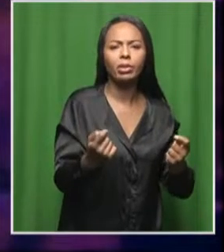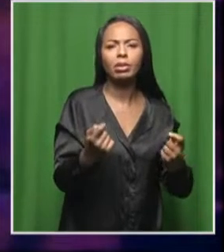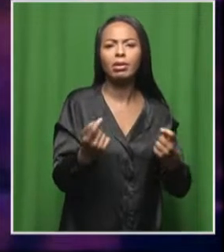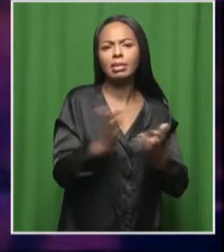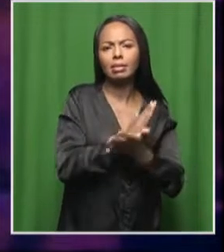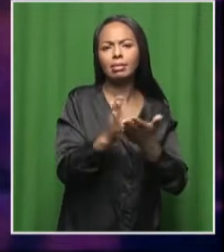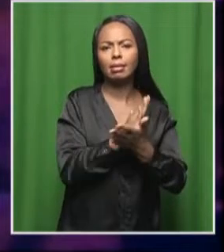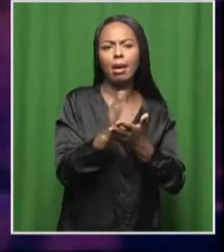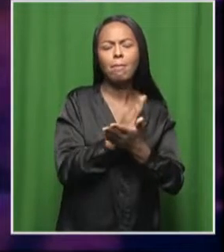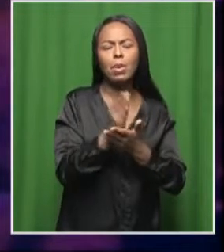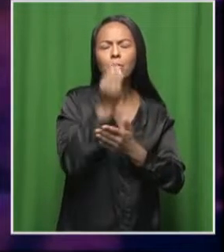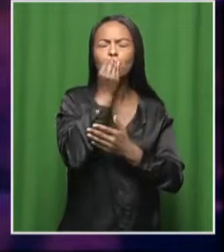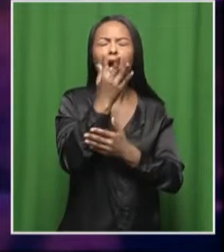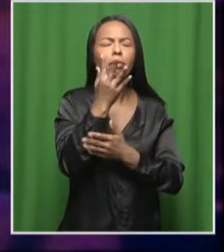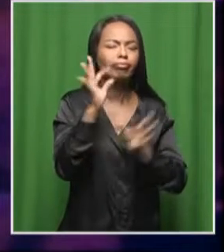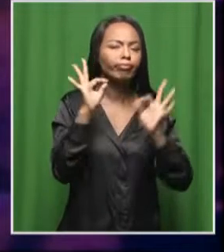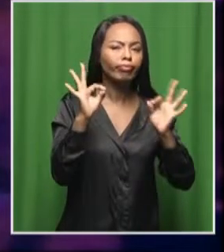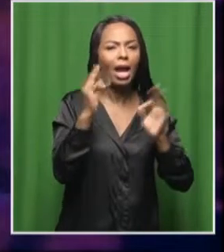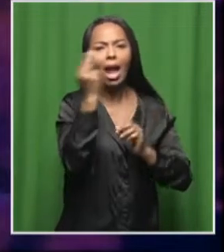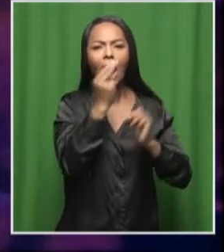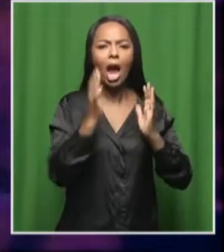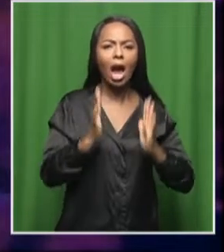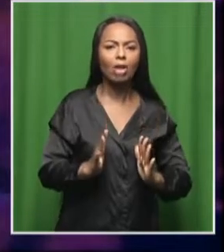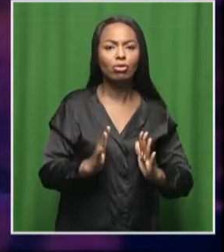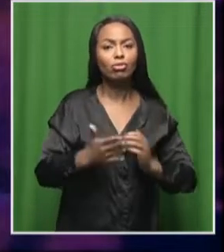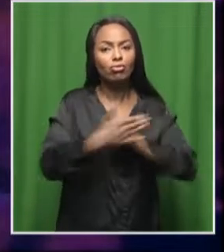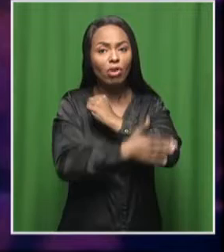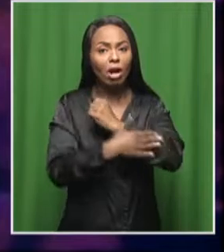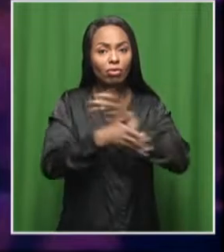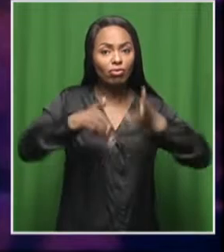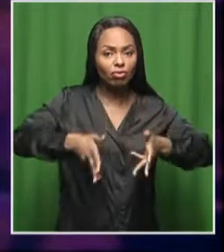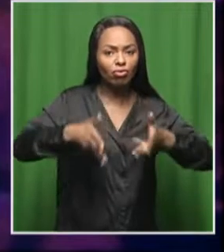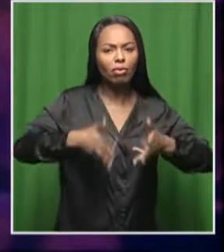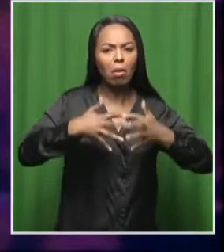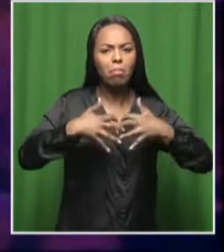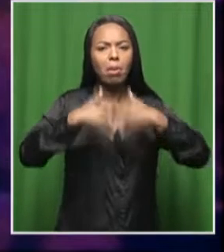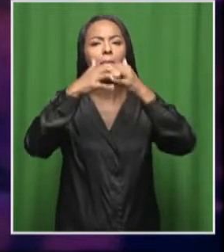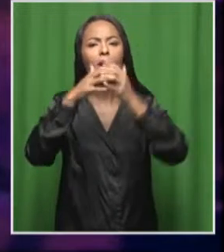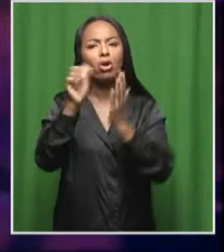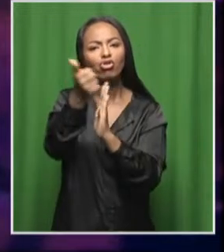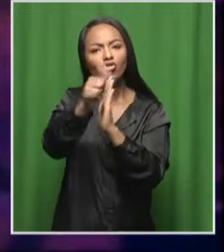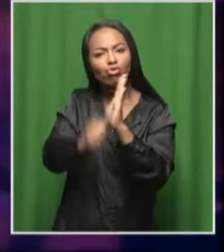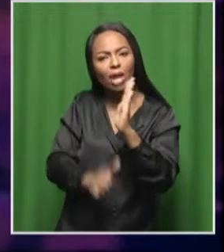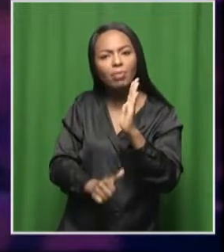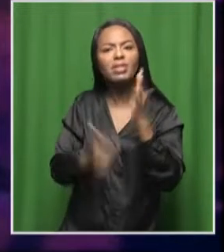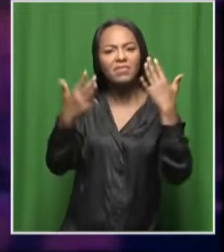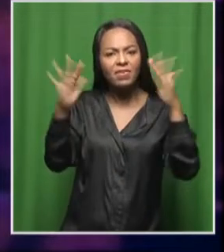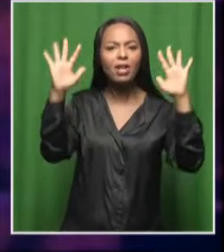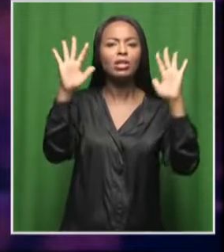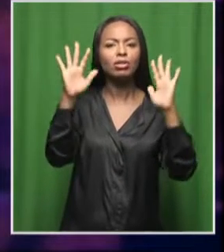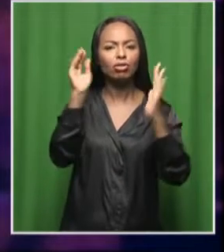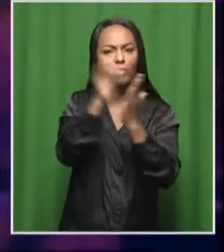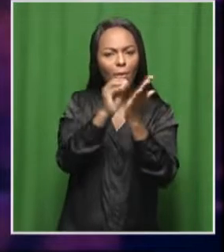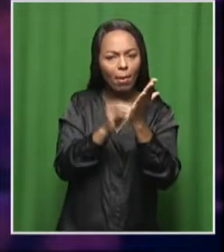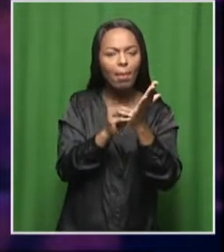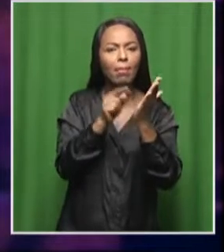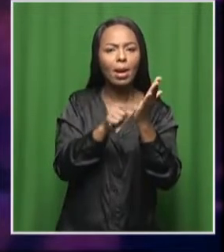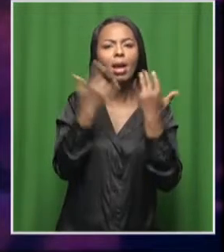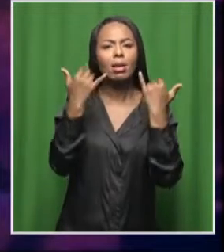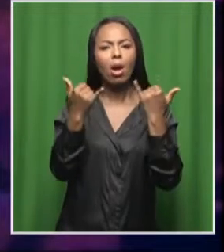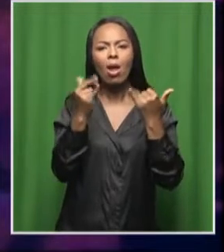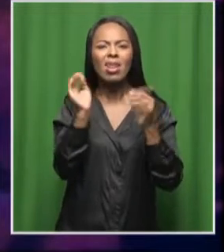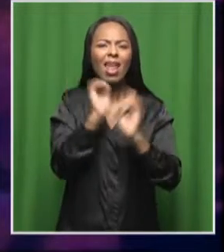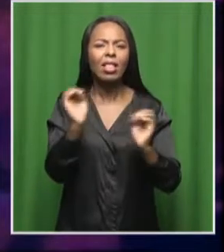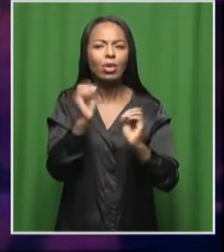some of the most amazing artists this country has ever produced. The script is well written, so there's not much you can really do about the text.